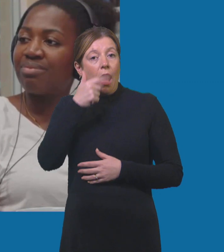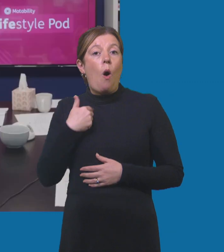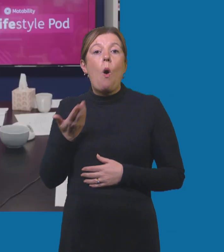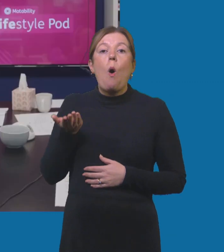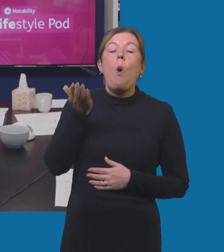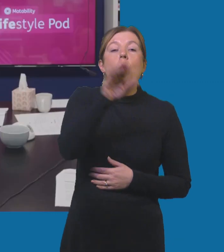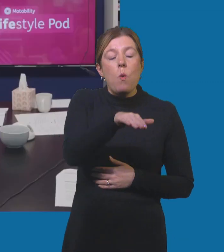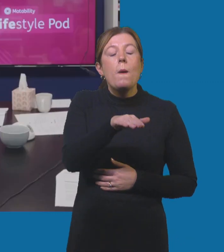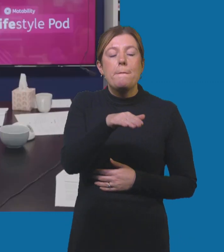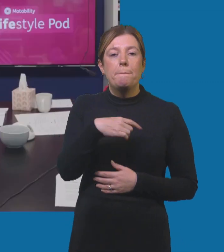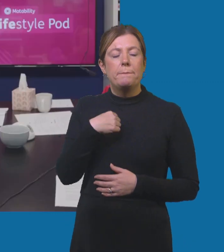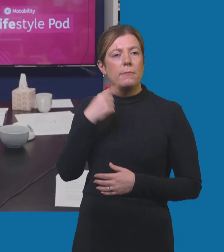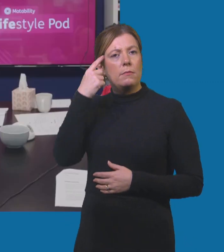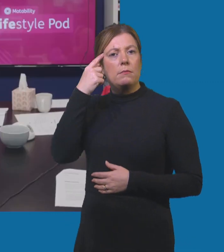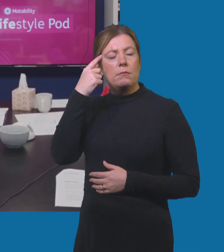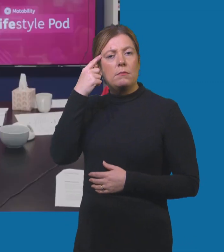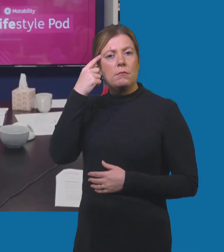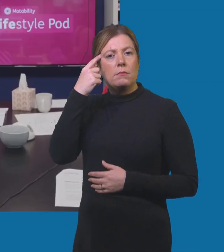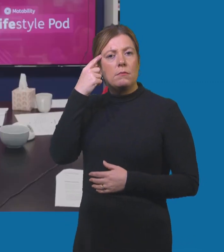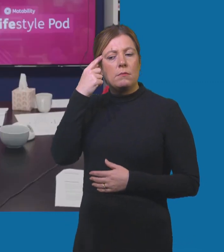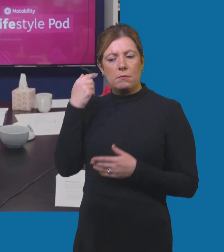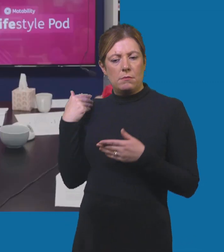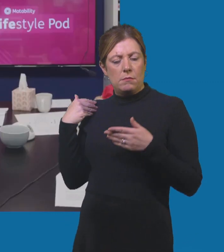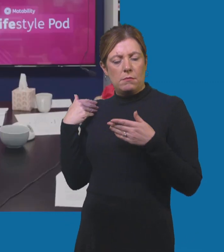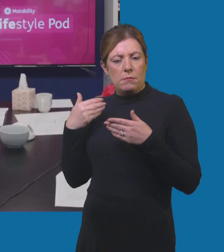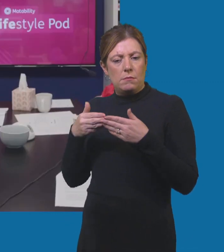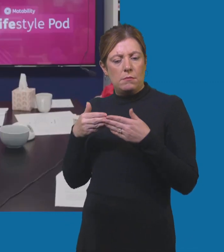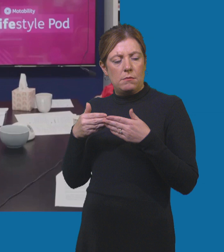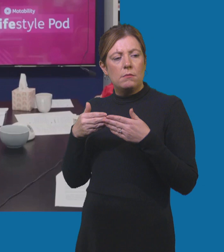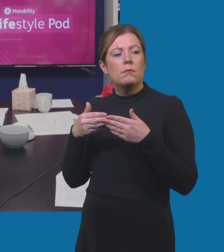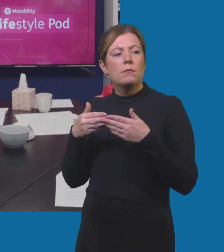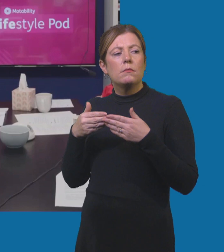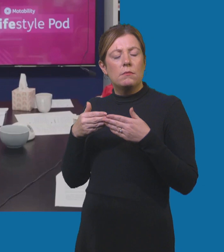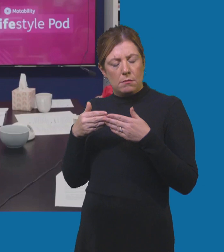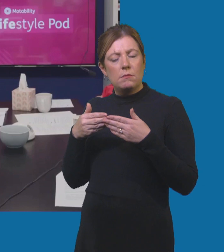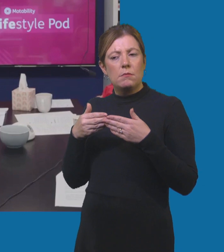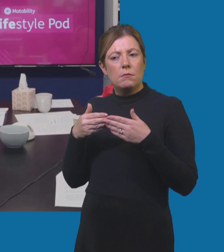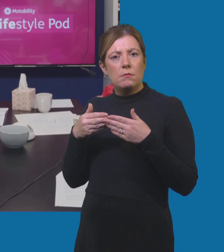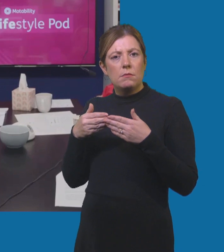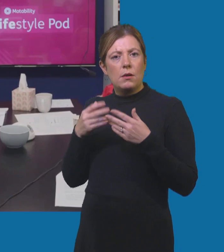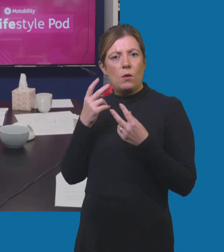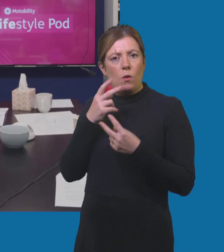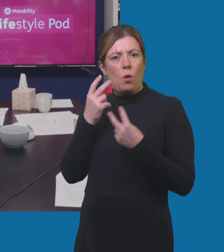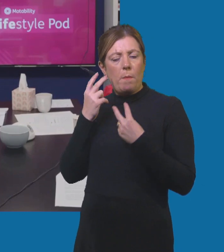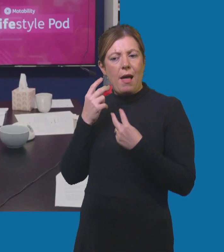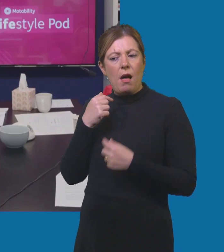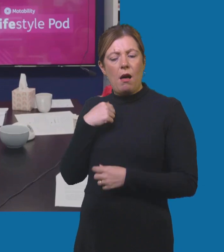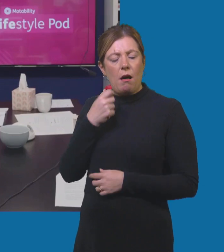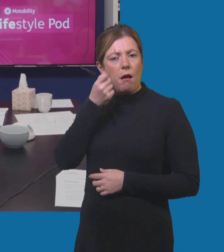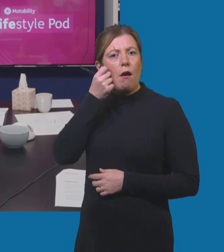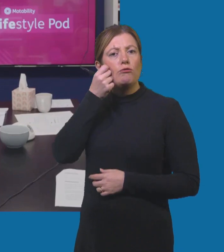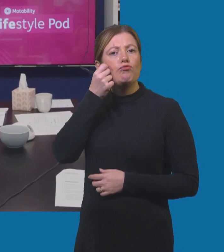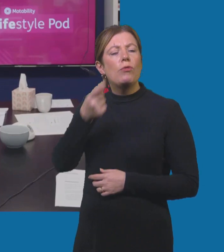started reflecting on this tiny journey that I'd been on to that point, and just had this epiphany